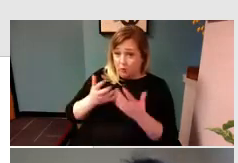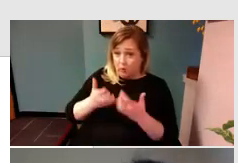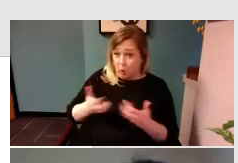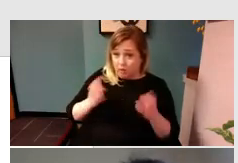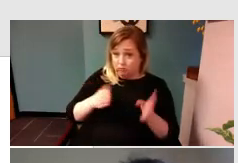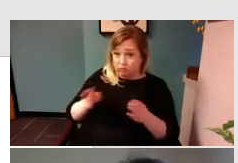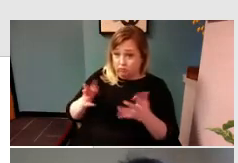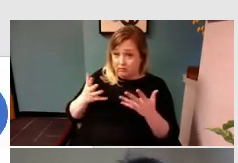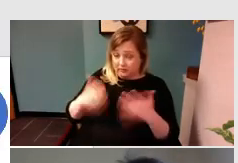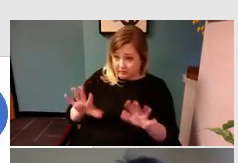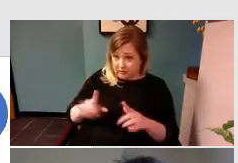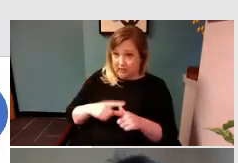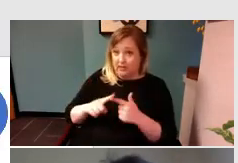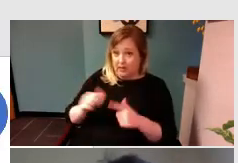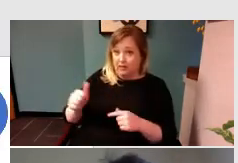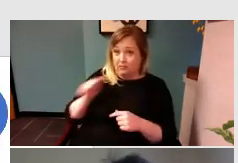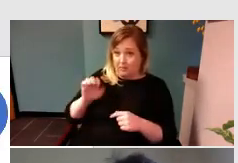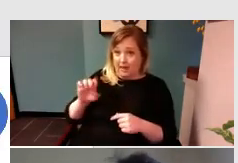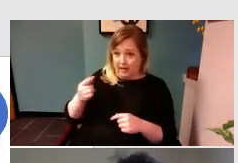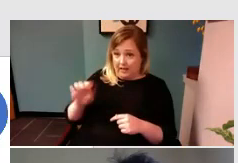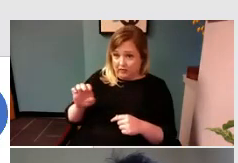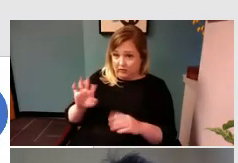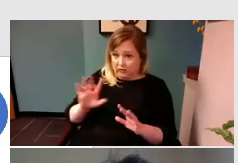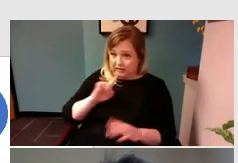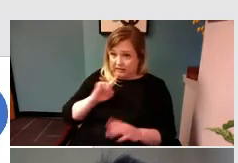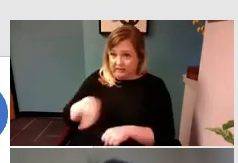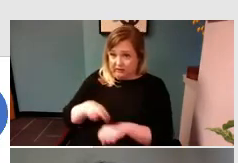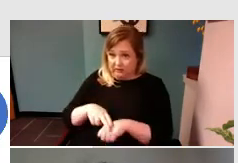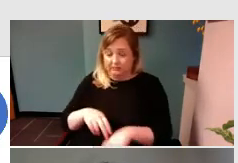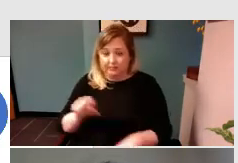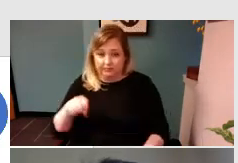cycle. Yes. Okay. Exactly. So